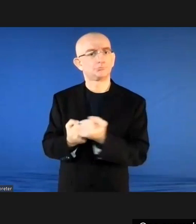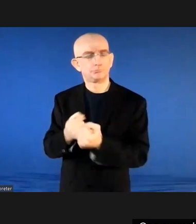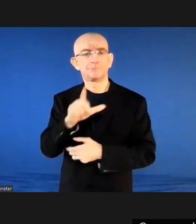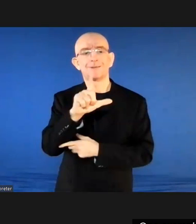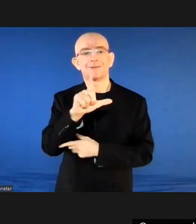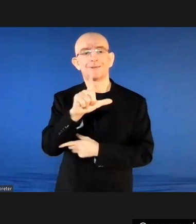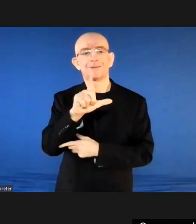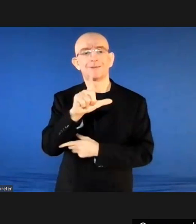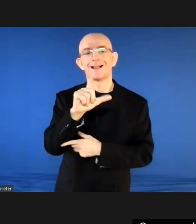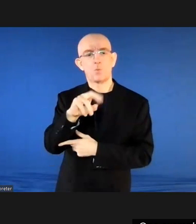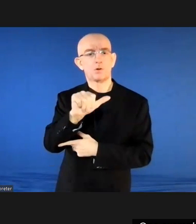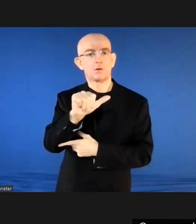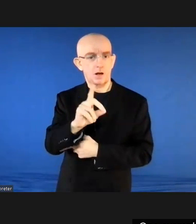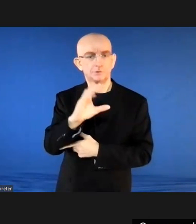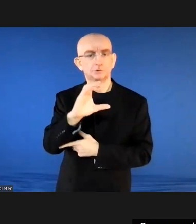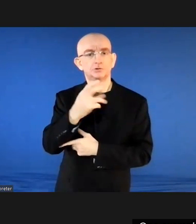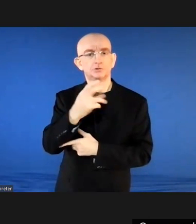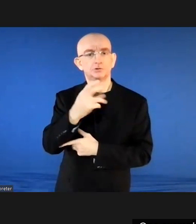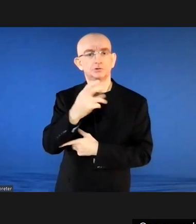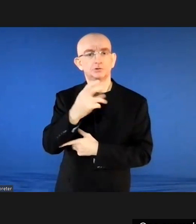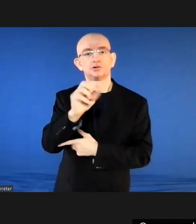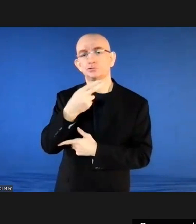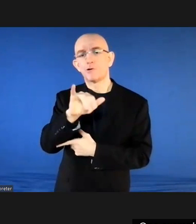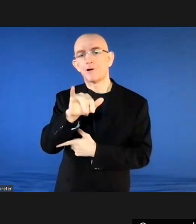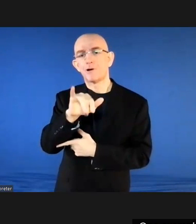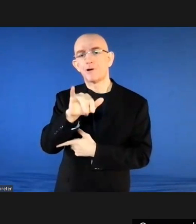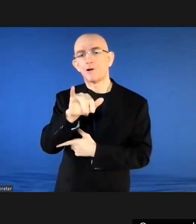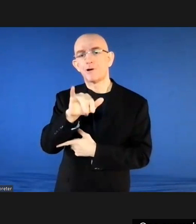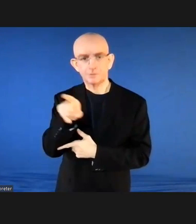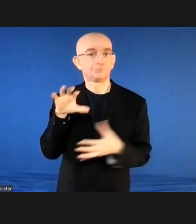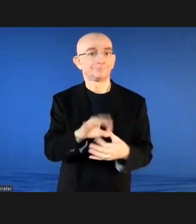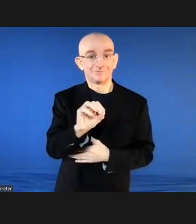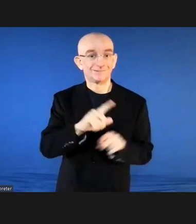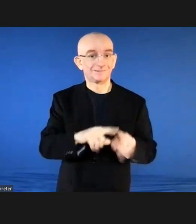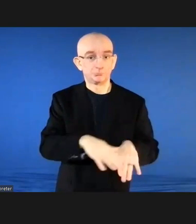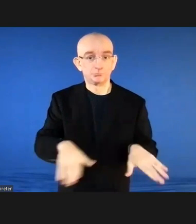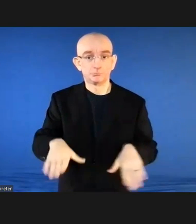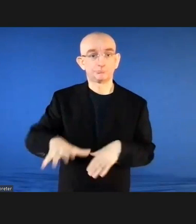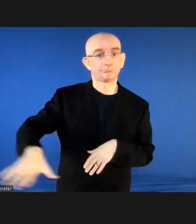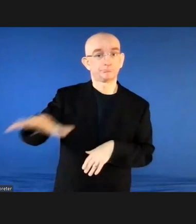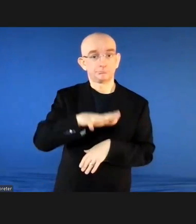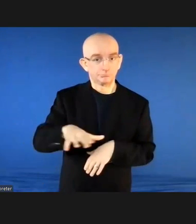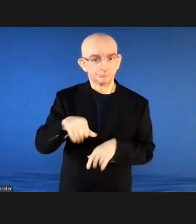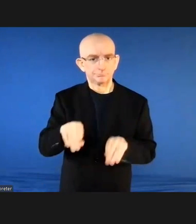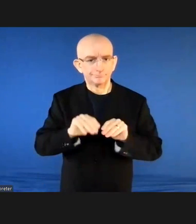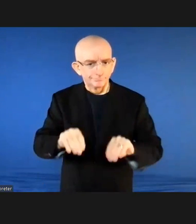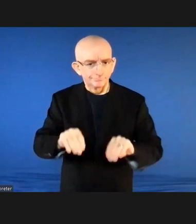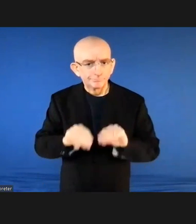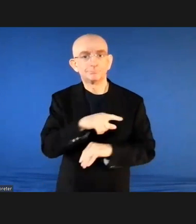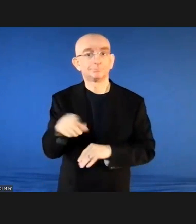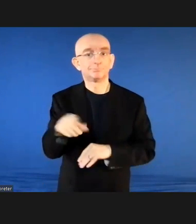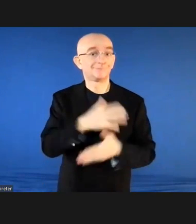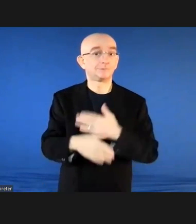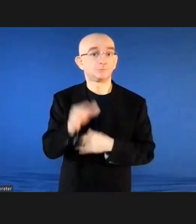very holistic approach, the sort of approach that's recommended in your report. So including teacher